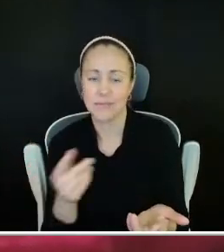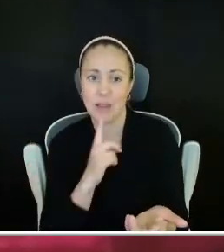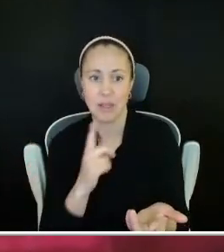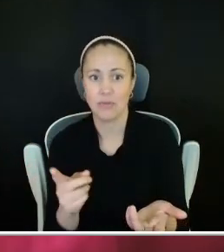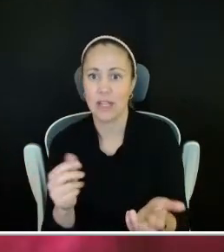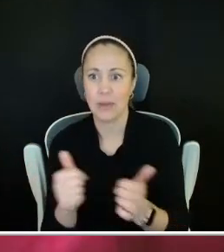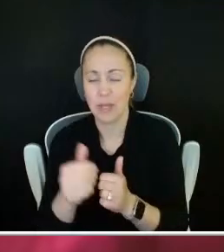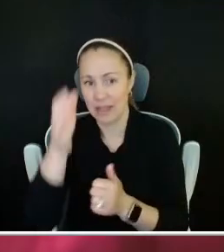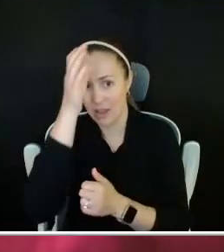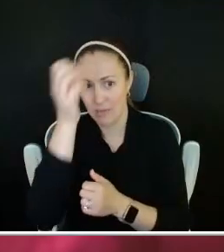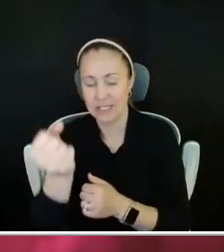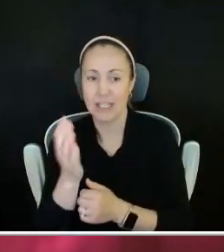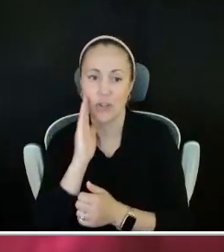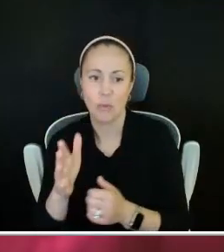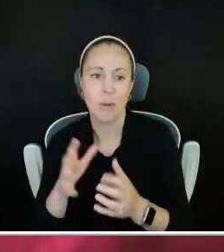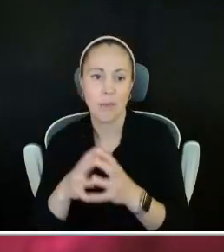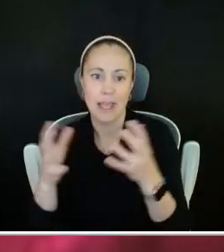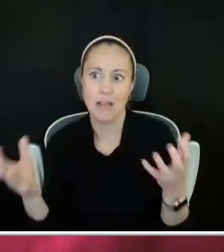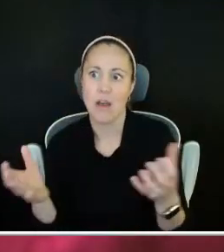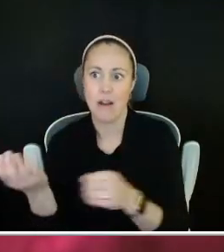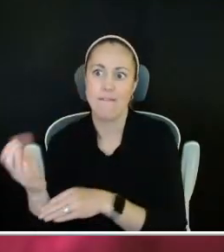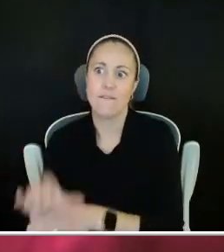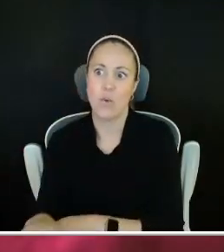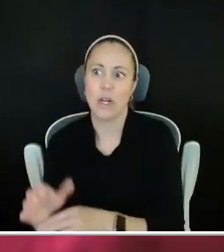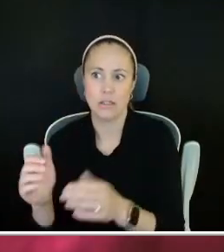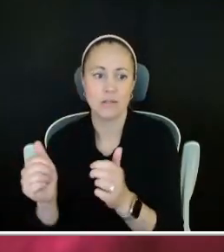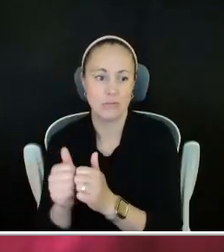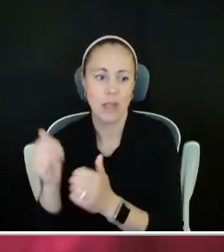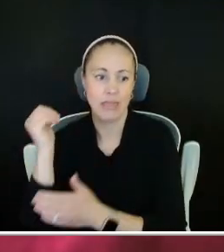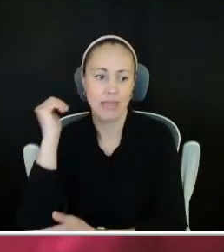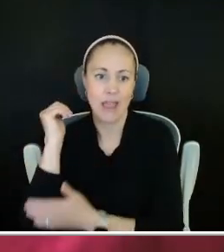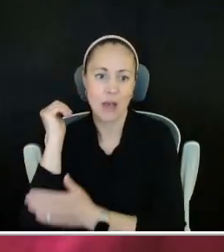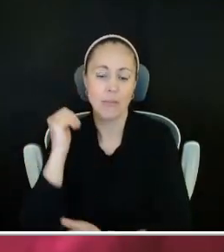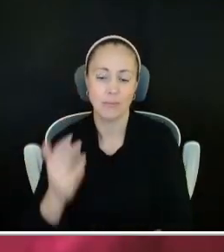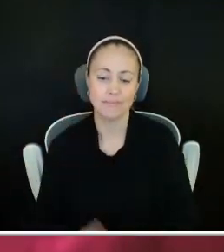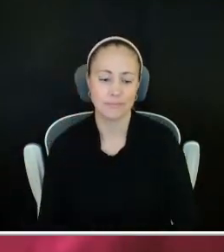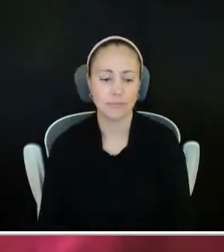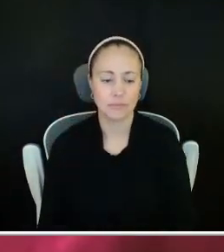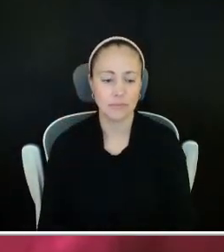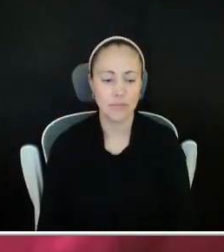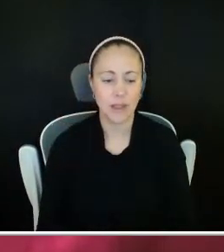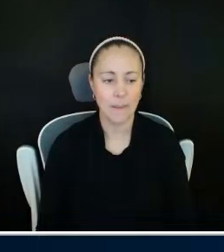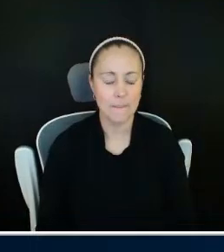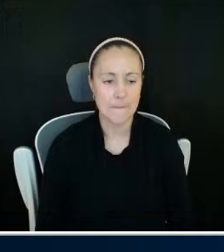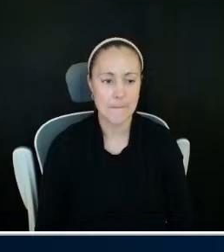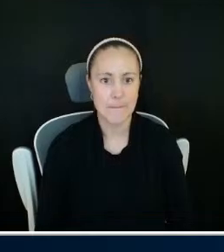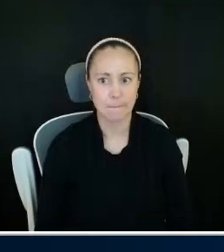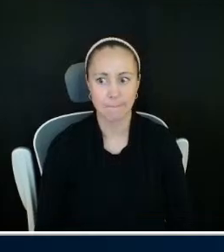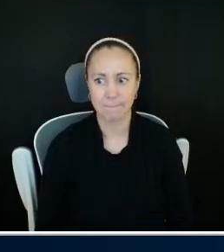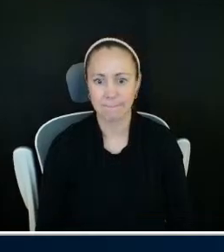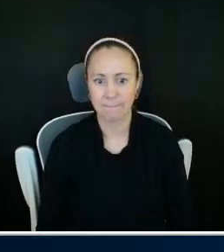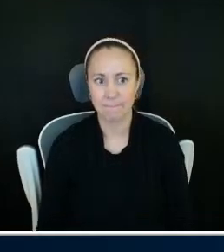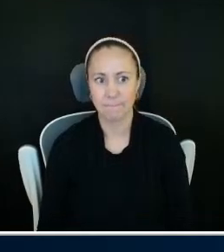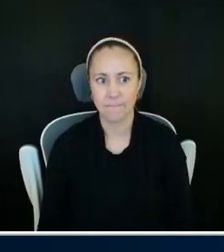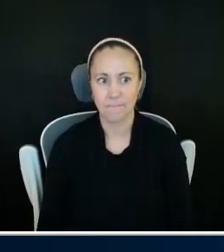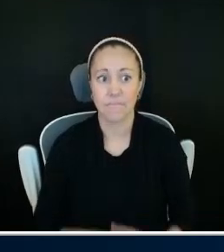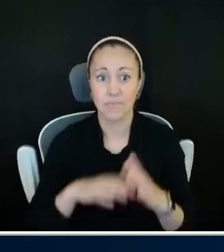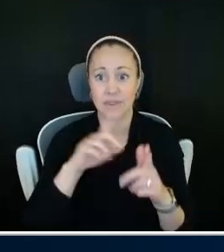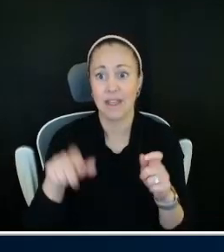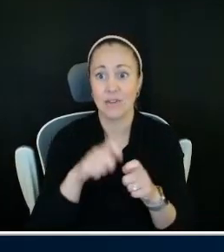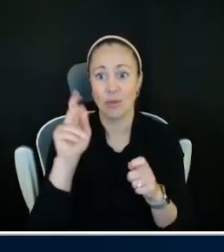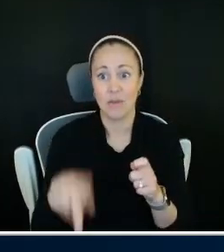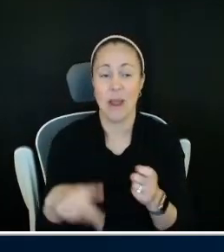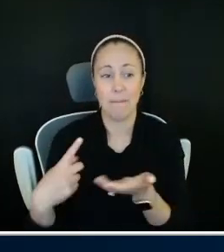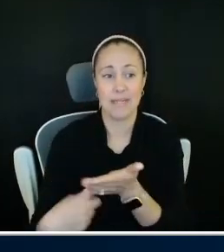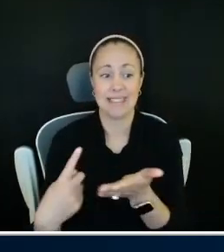sense, there's going to be a lot of force on the elbow in terms of that. As we wrap up this discussion, I'd love to